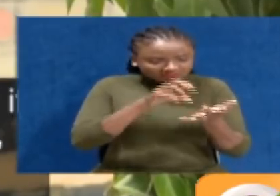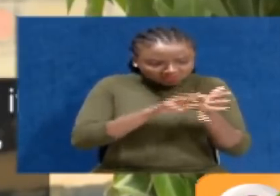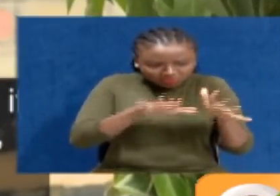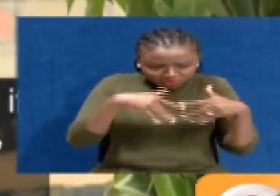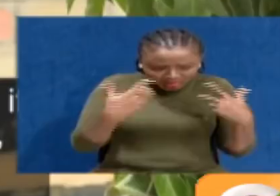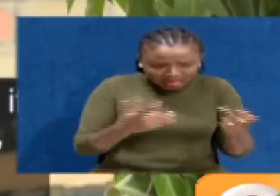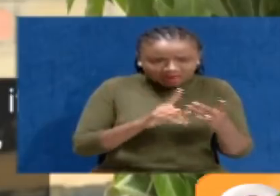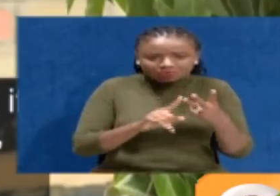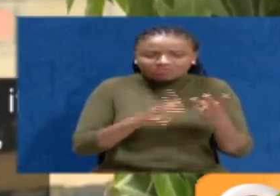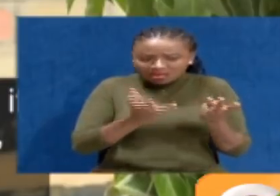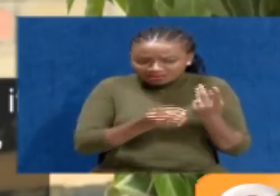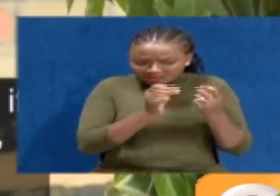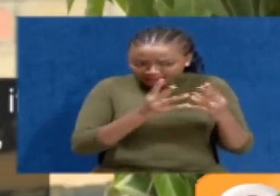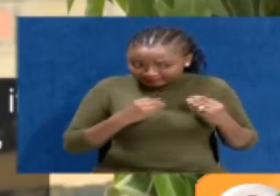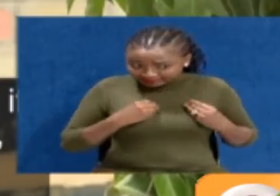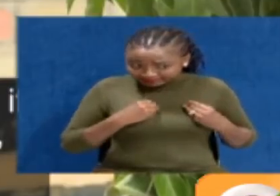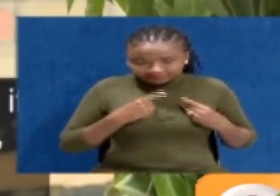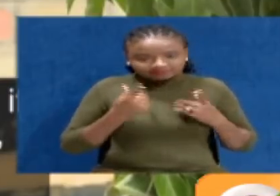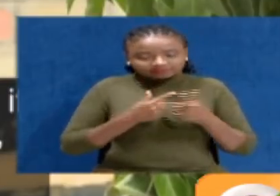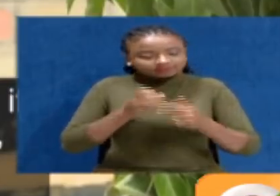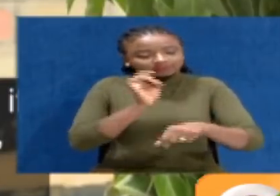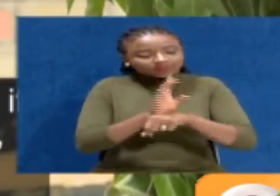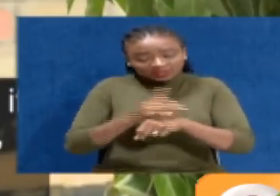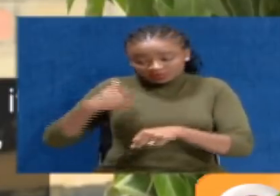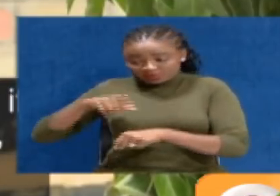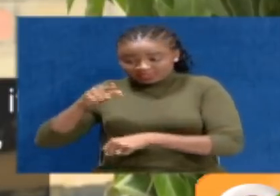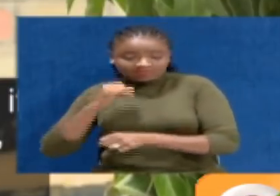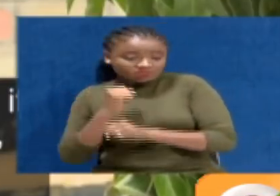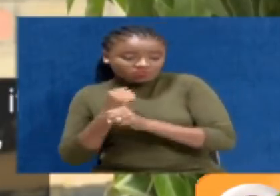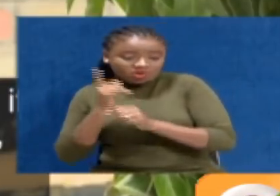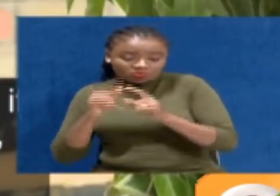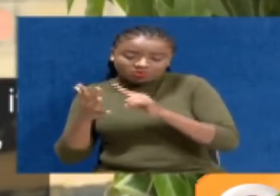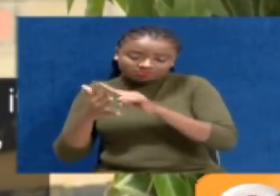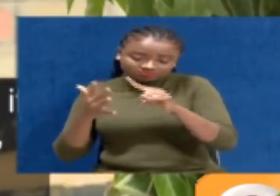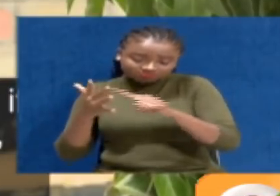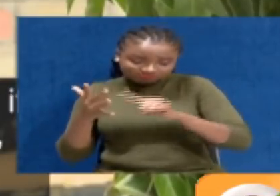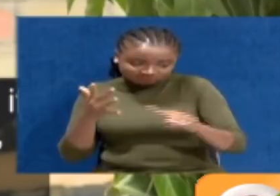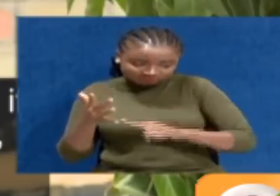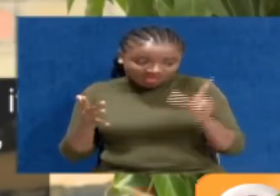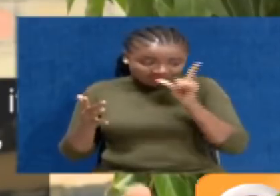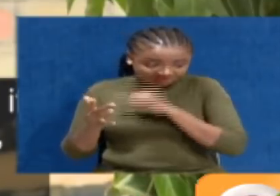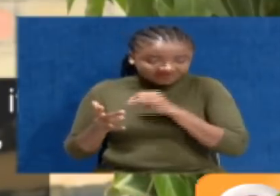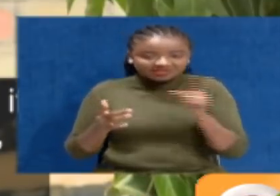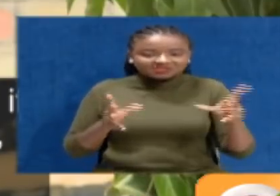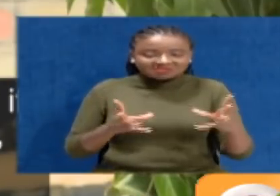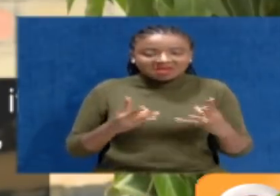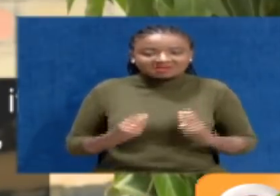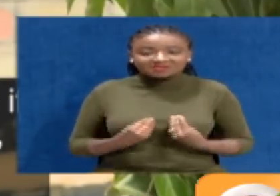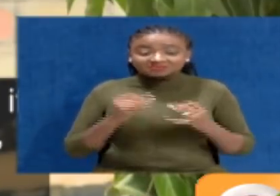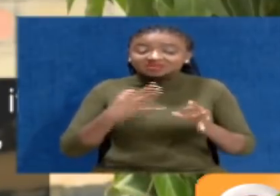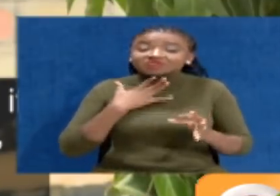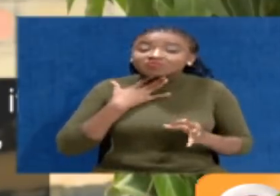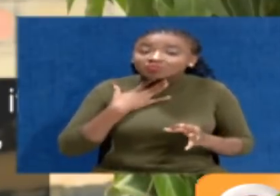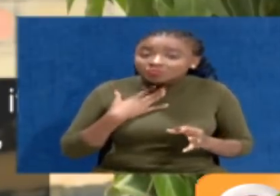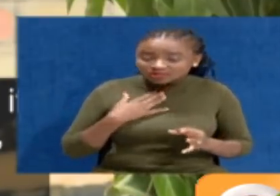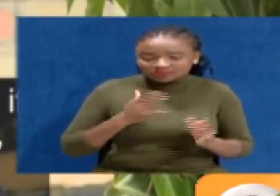kama amekubali tunaeleza sisi tunafanya hii na hii na hii, na hiyo ni jambo ambaye kama